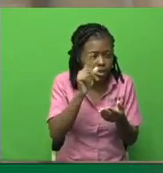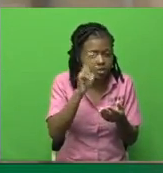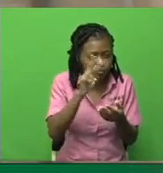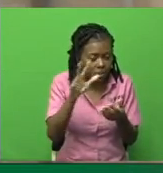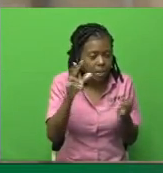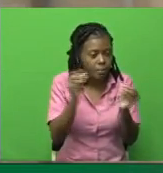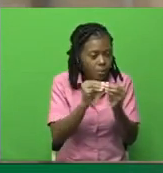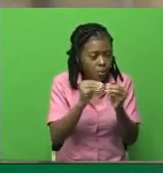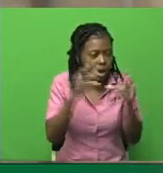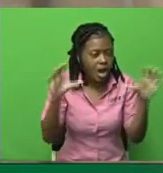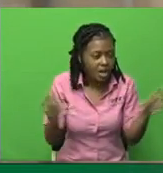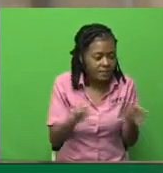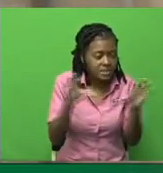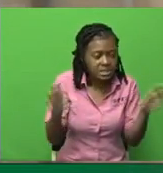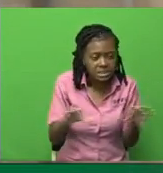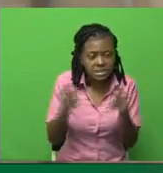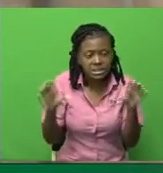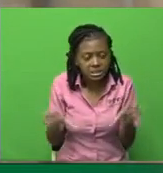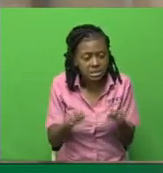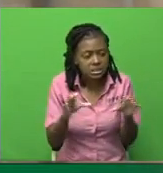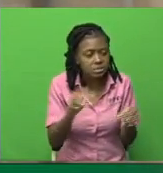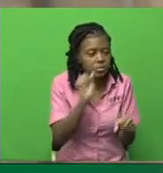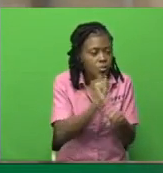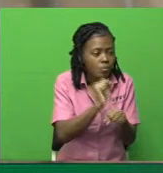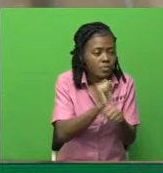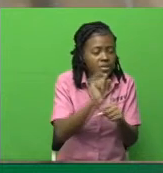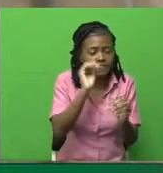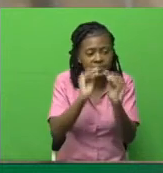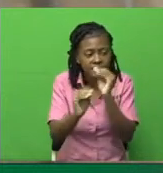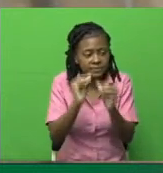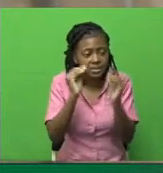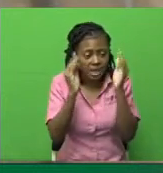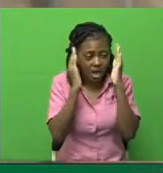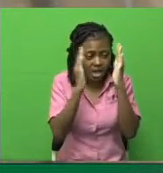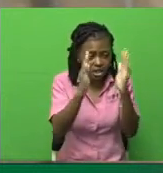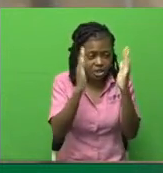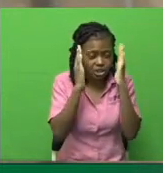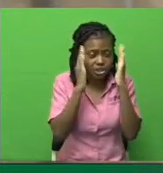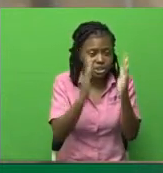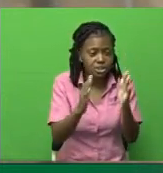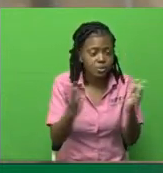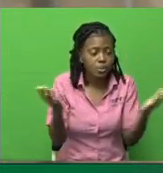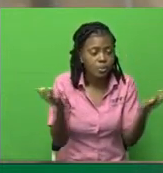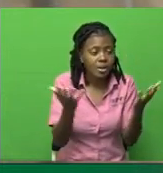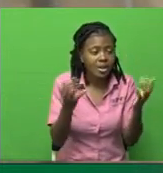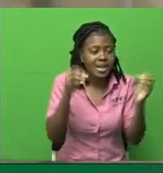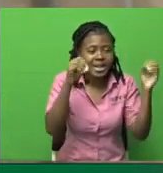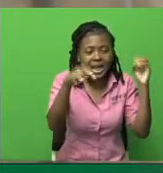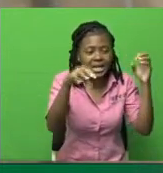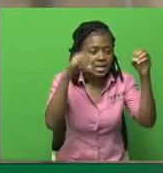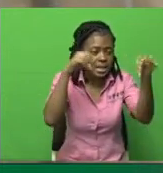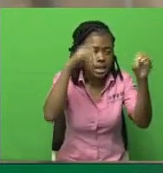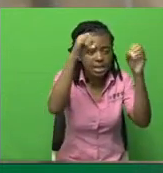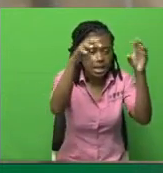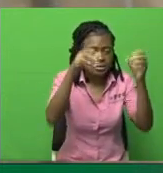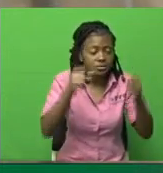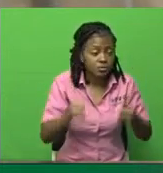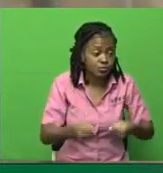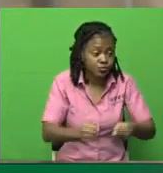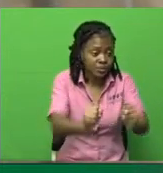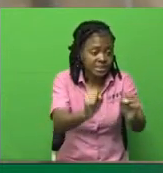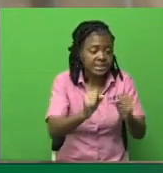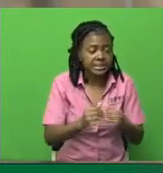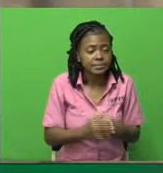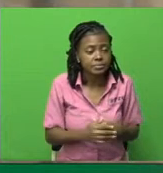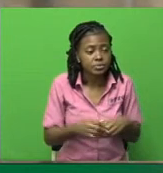activewear an active year where we pay specific attention to the lighting up of our streets our secondary rules